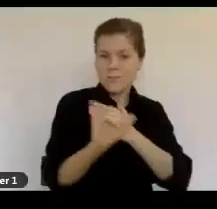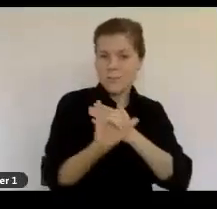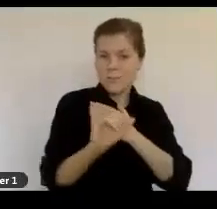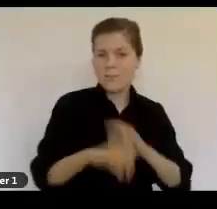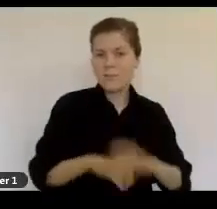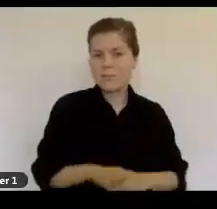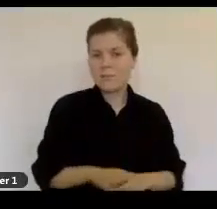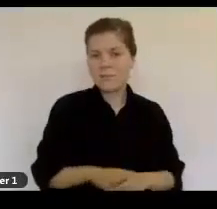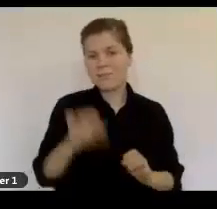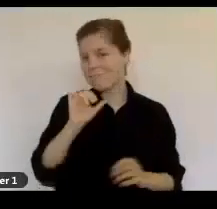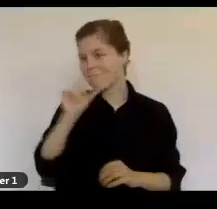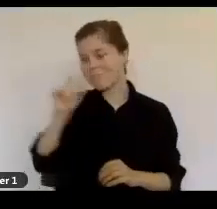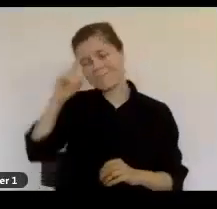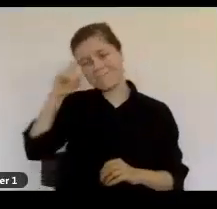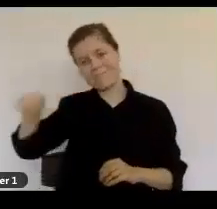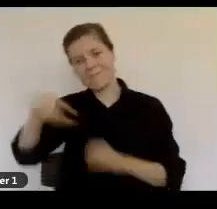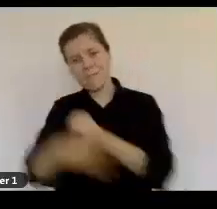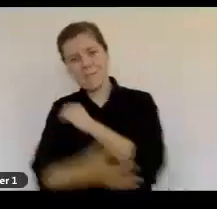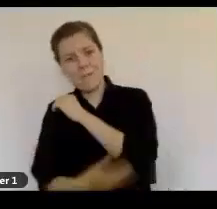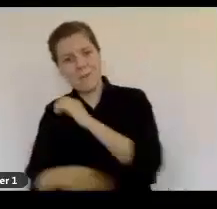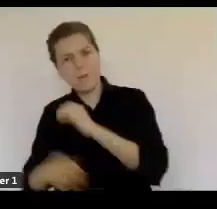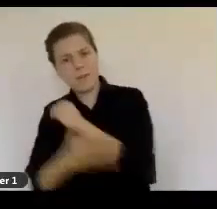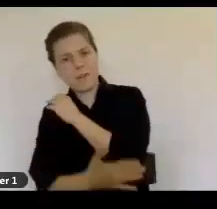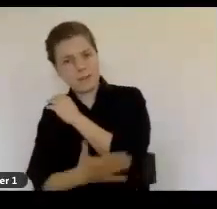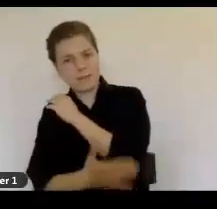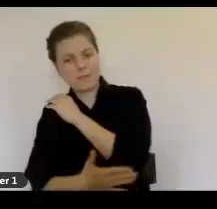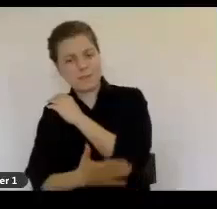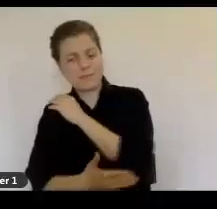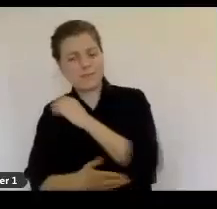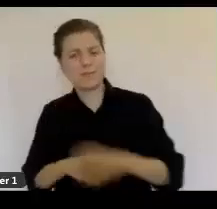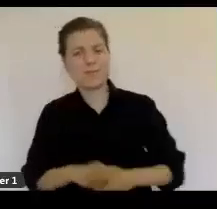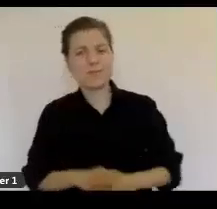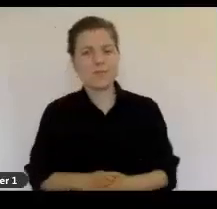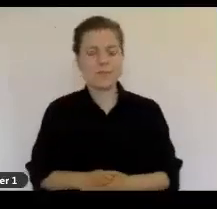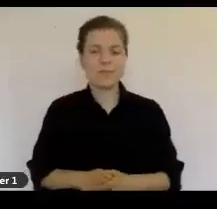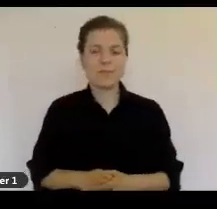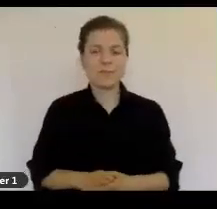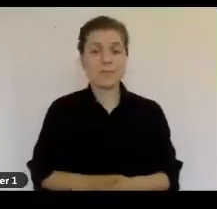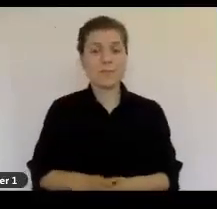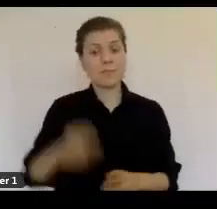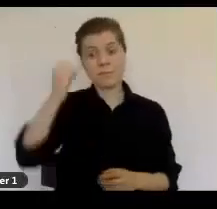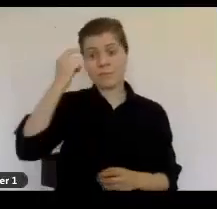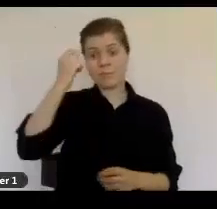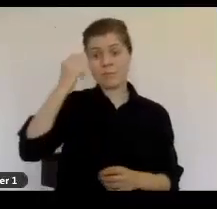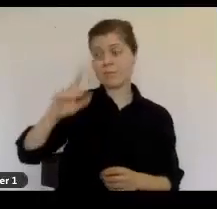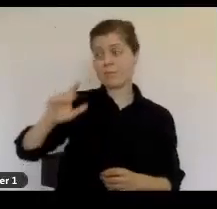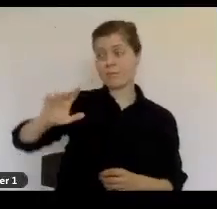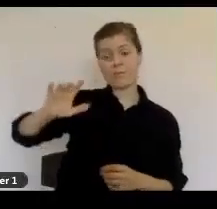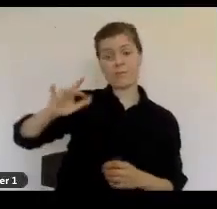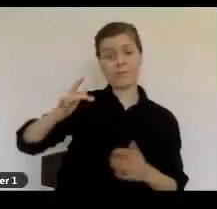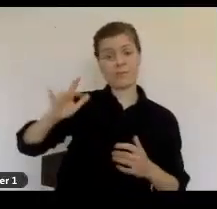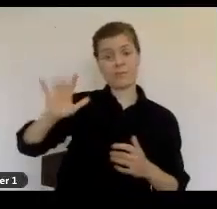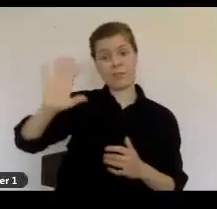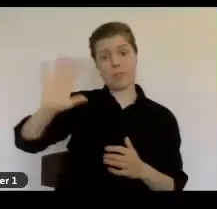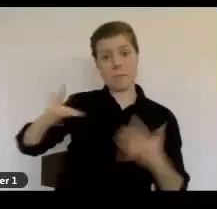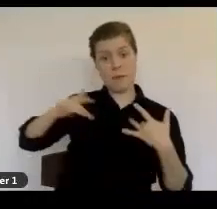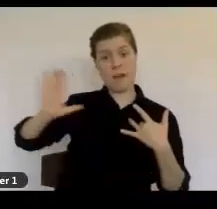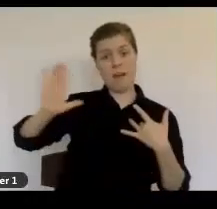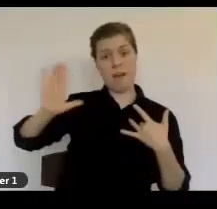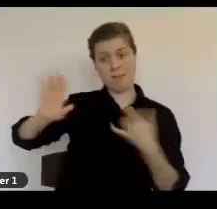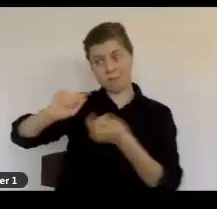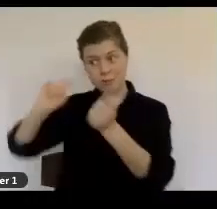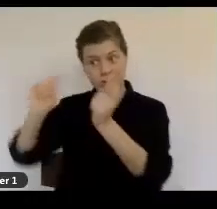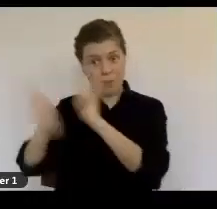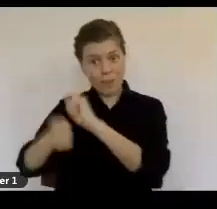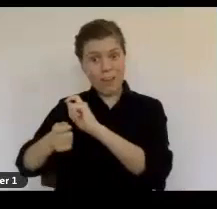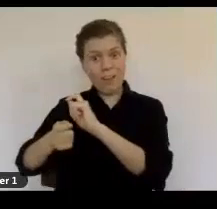a global health or a global justice perspective, what we're in right now is also a dress rehearsal for climate change. This is no small thing